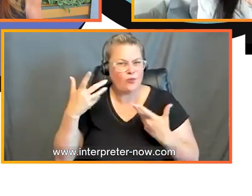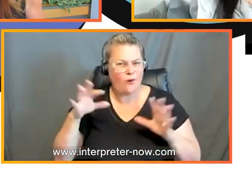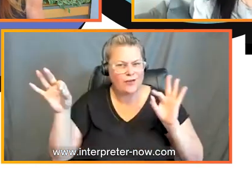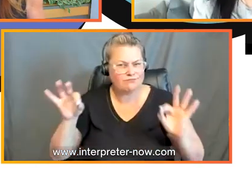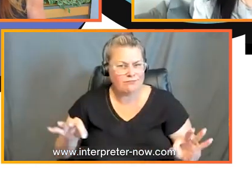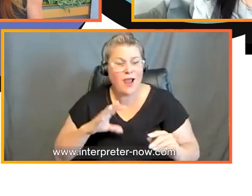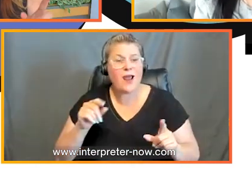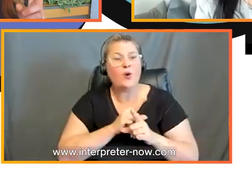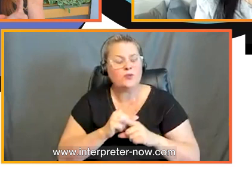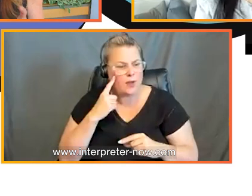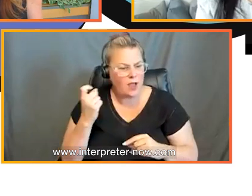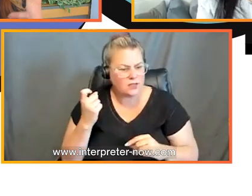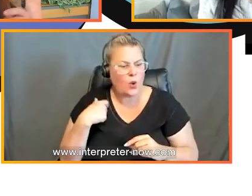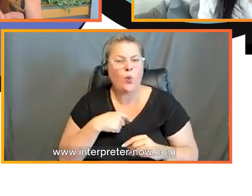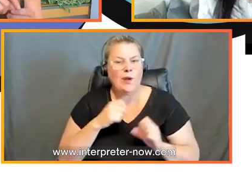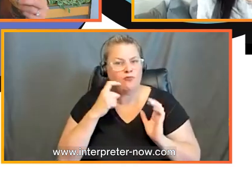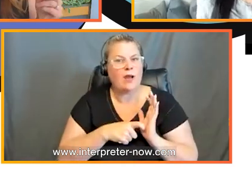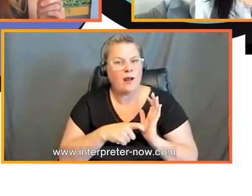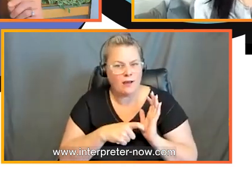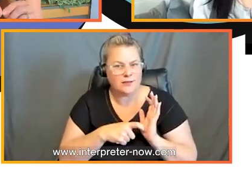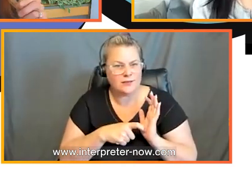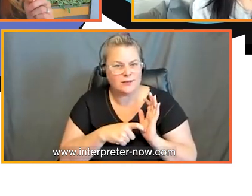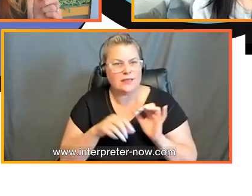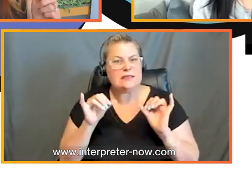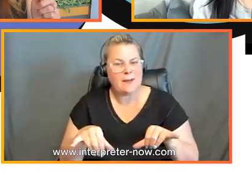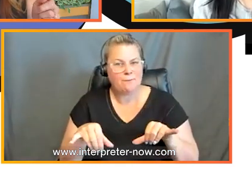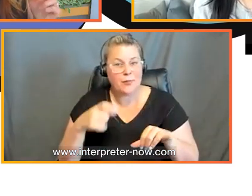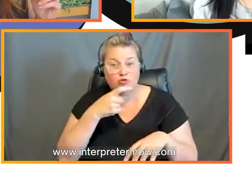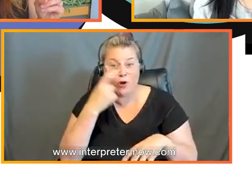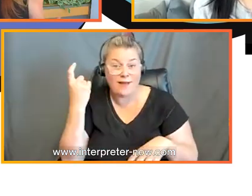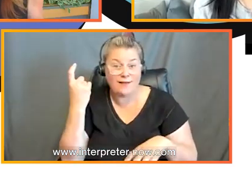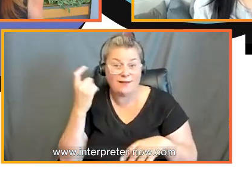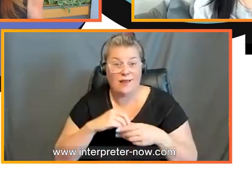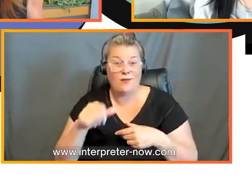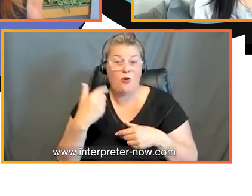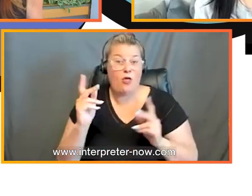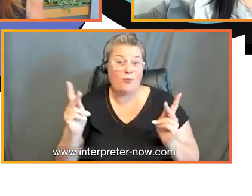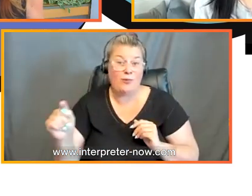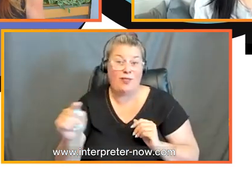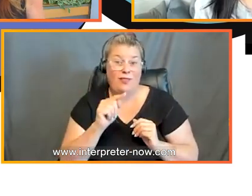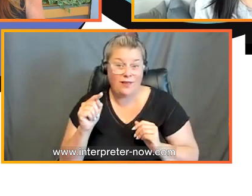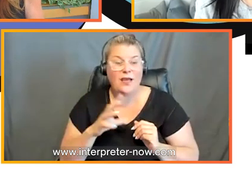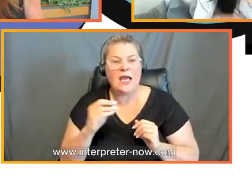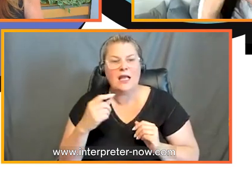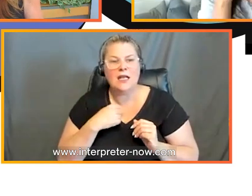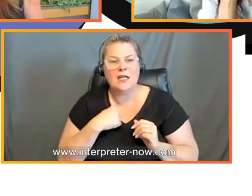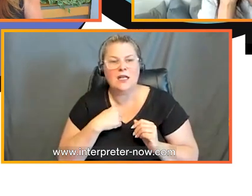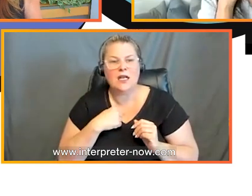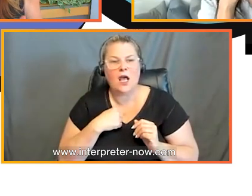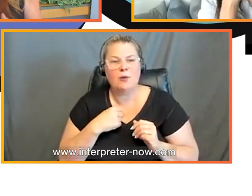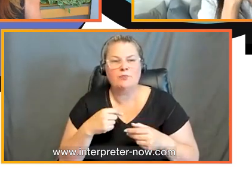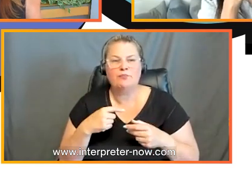other people. And and let me just kind of draw a line here with my shyness that I talked about. Yeah.